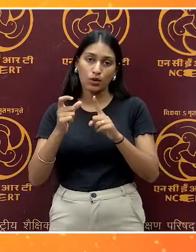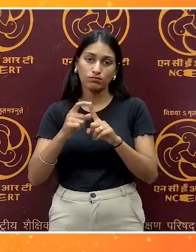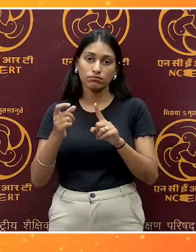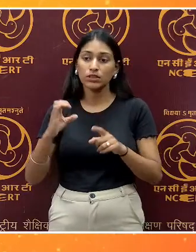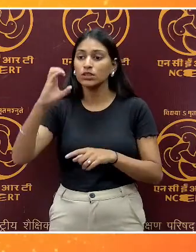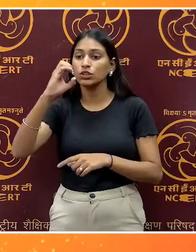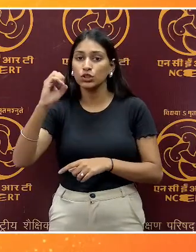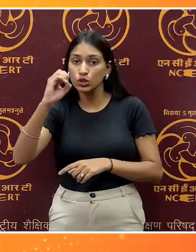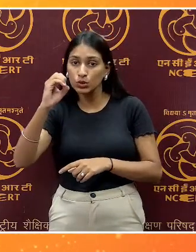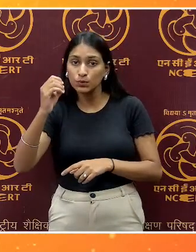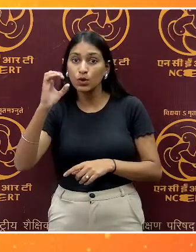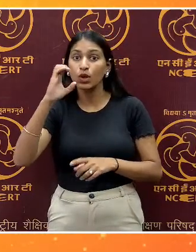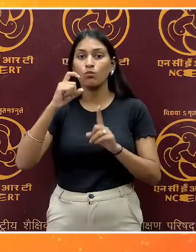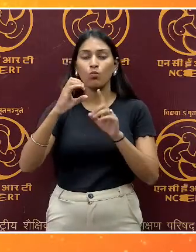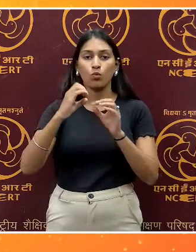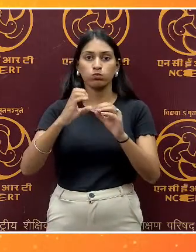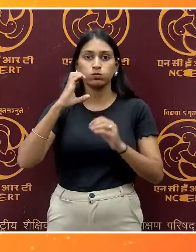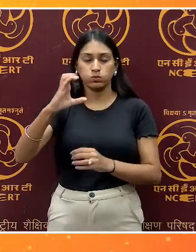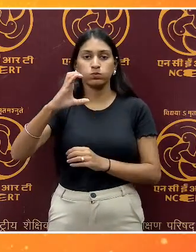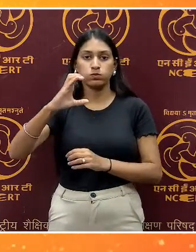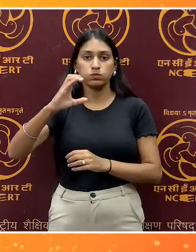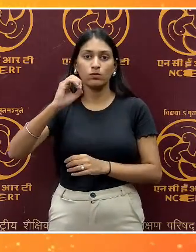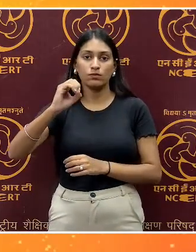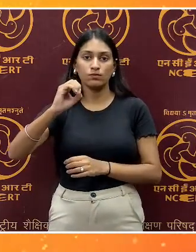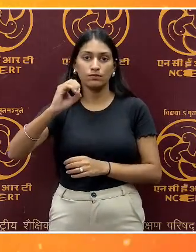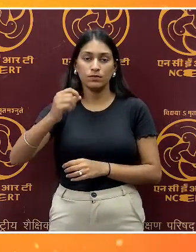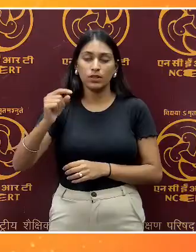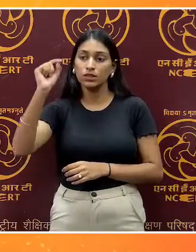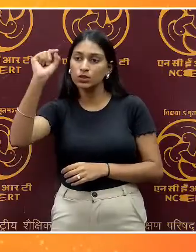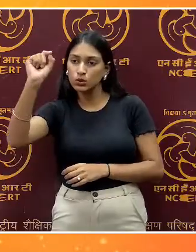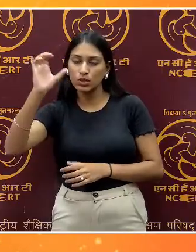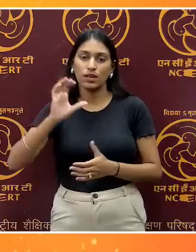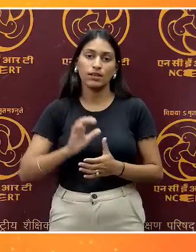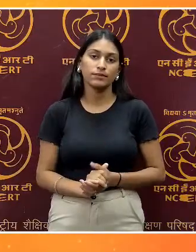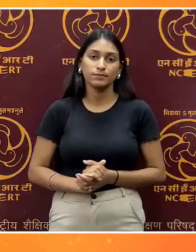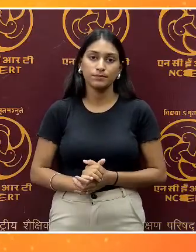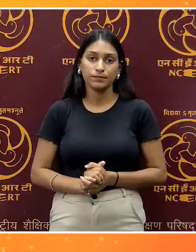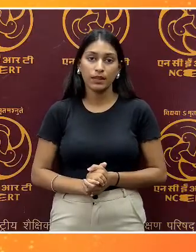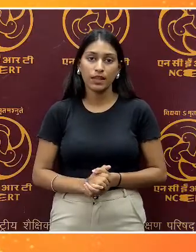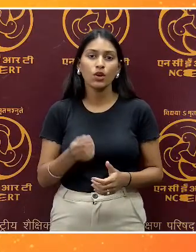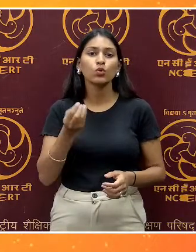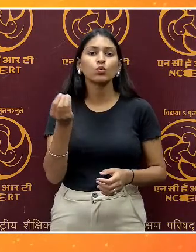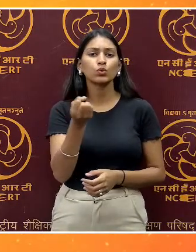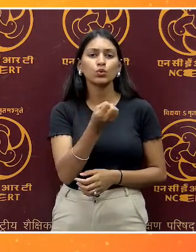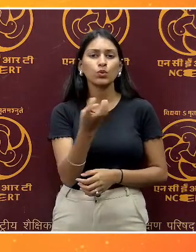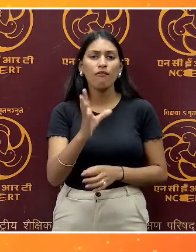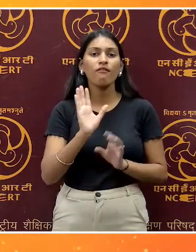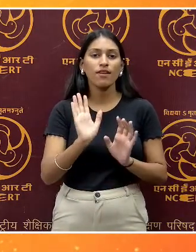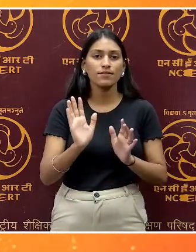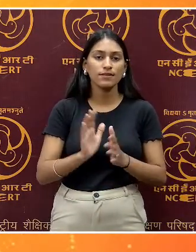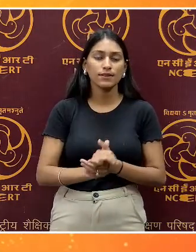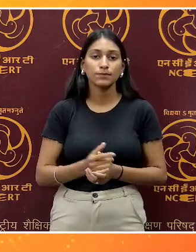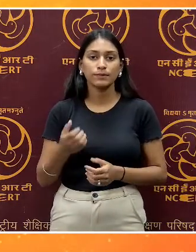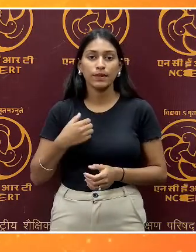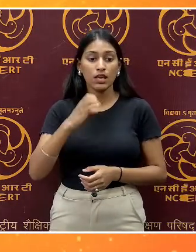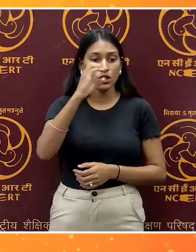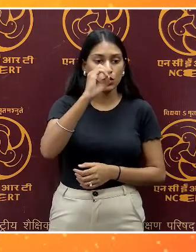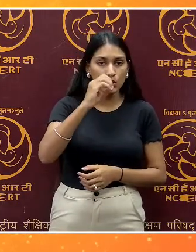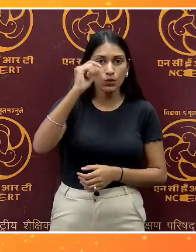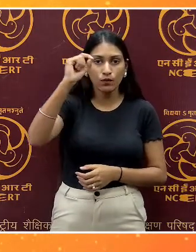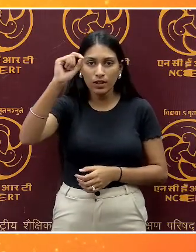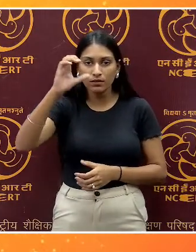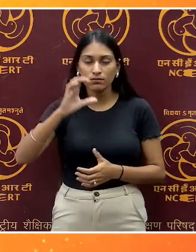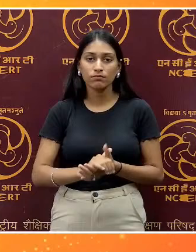italicized as per our convention. There are some properties, specific properties of zero vector or null